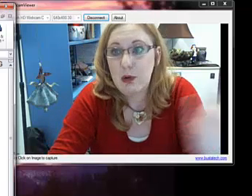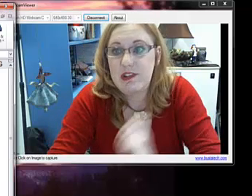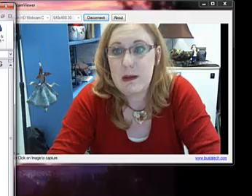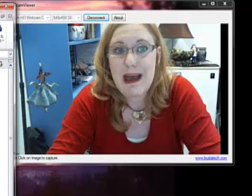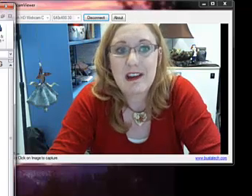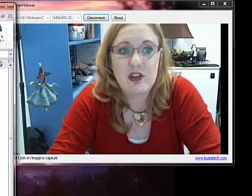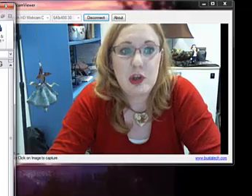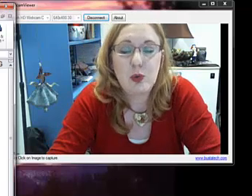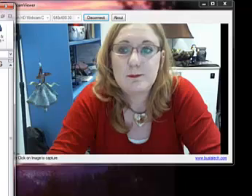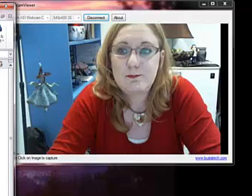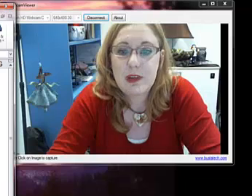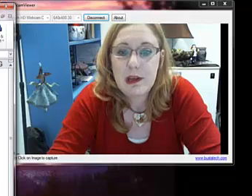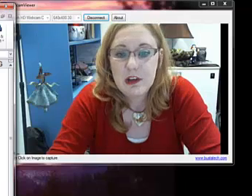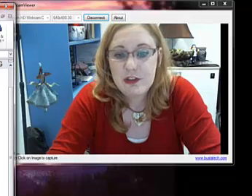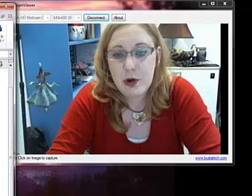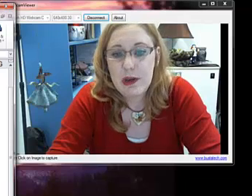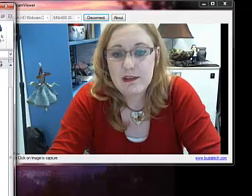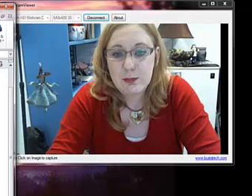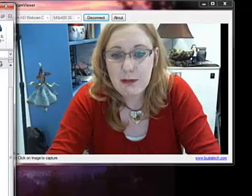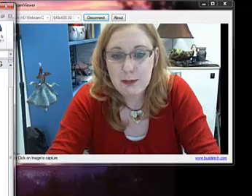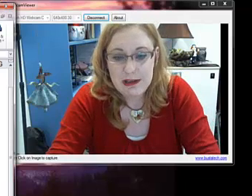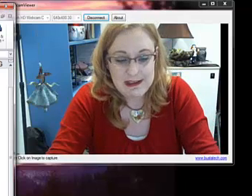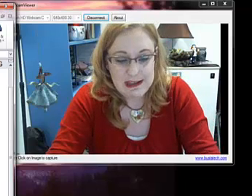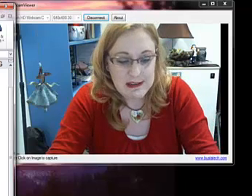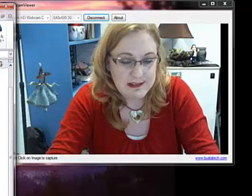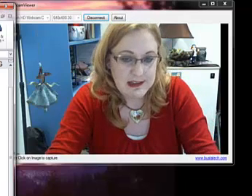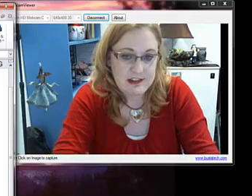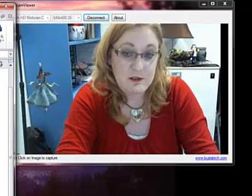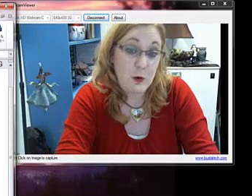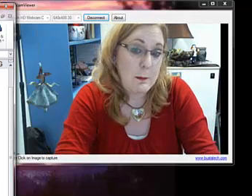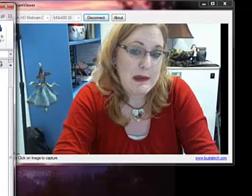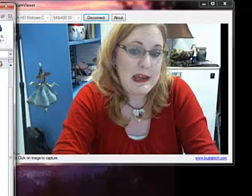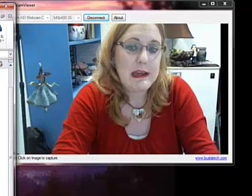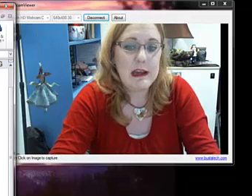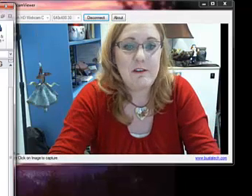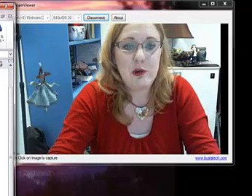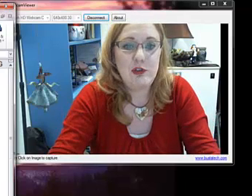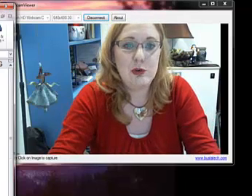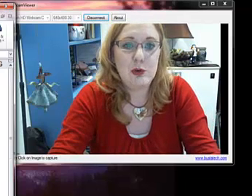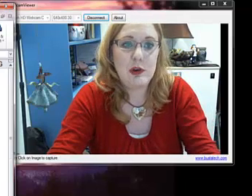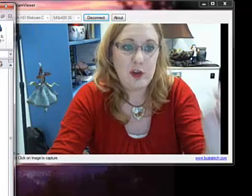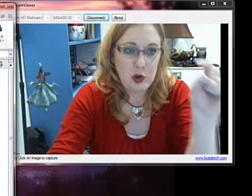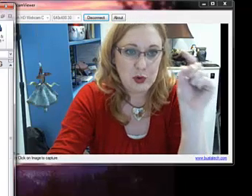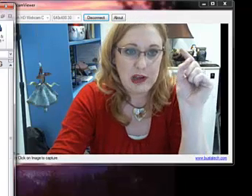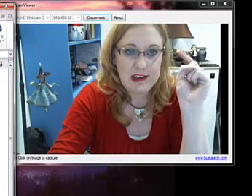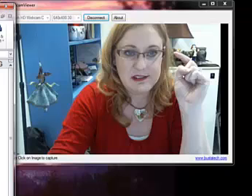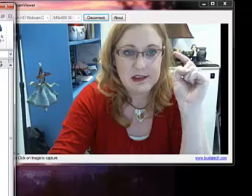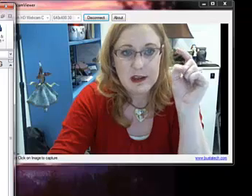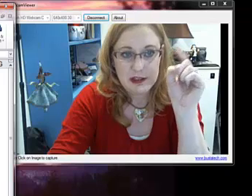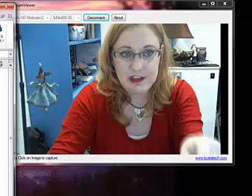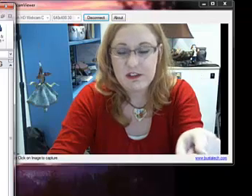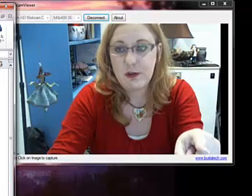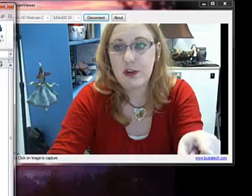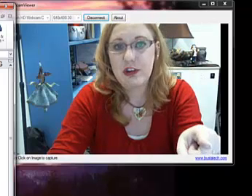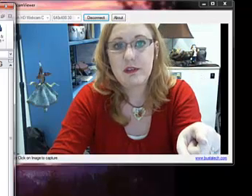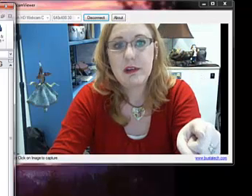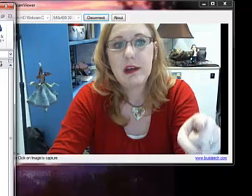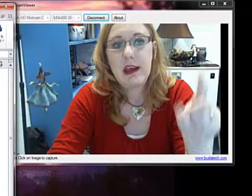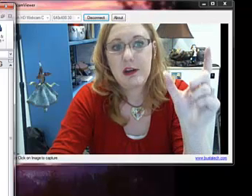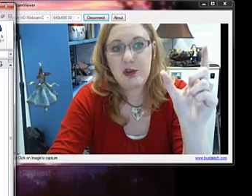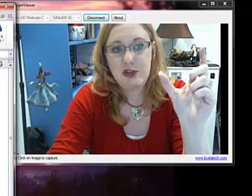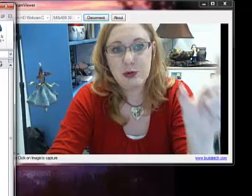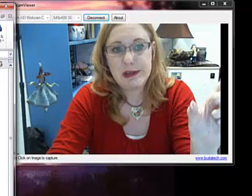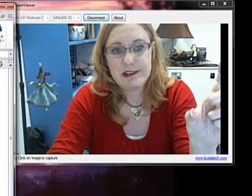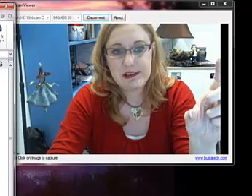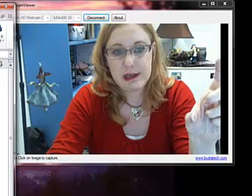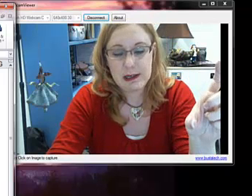what I will send back to you. So it's probably the easiest for me if you utilize this version